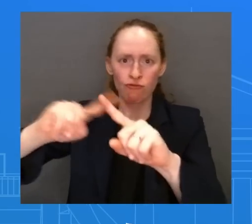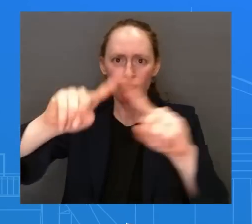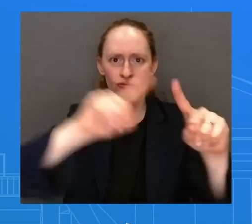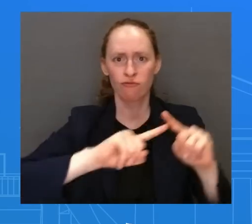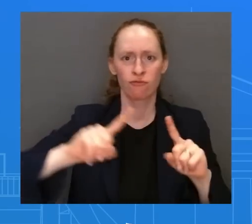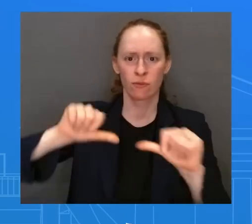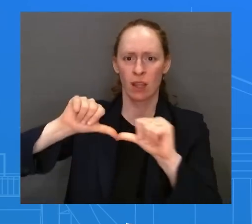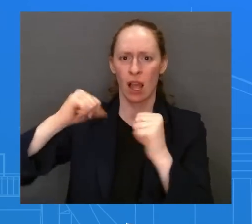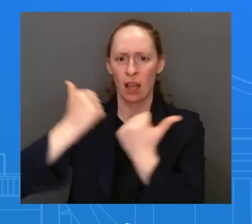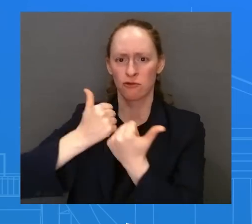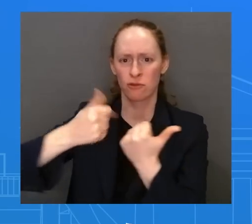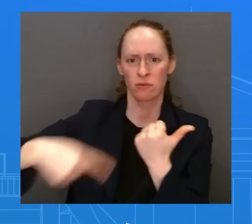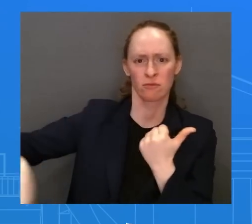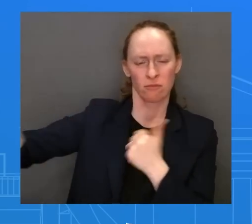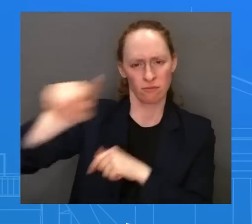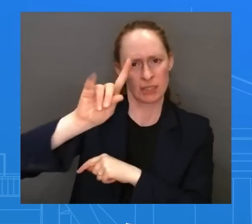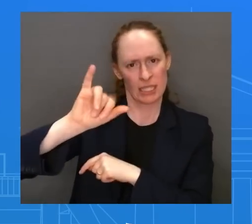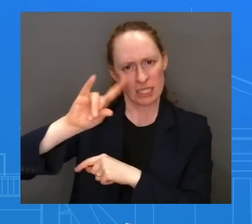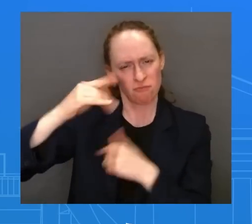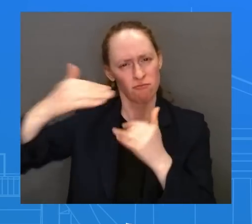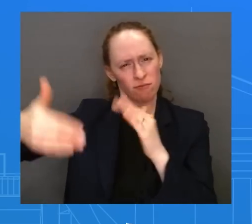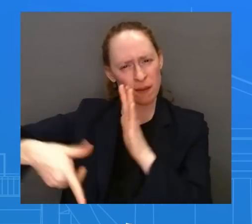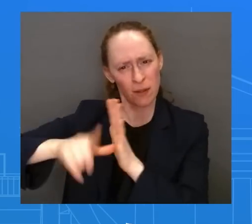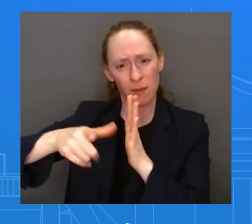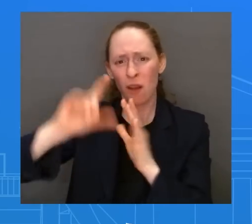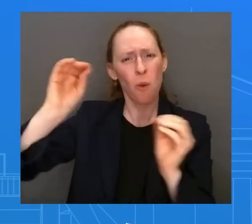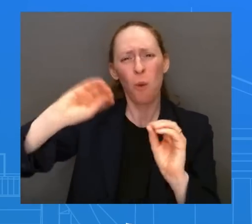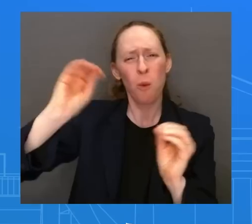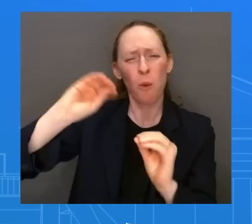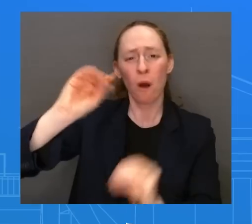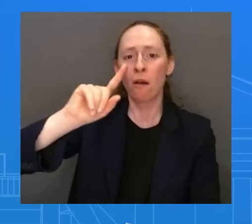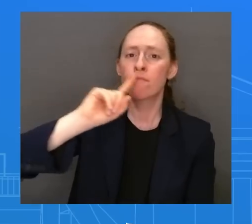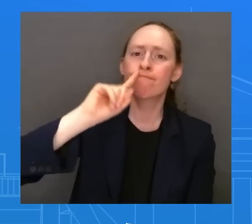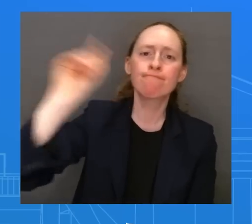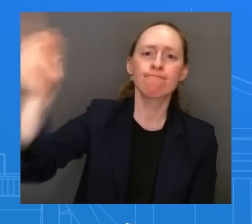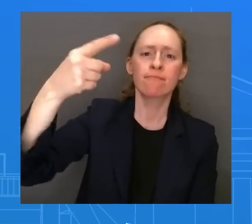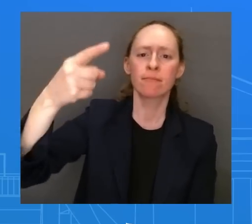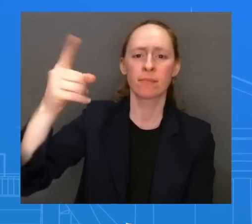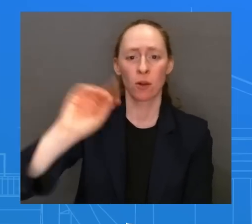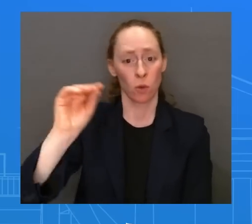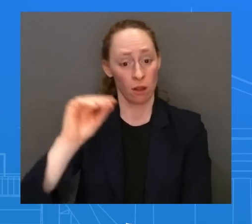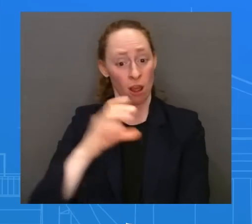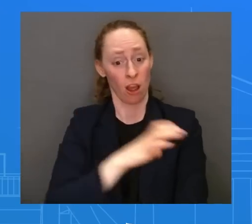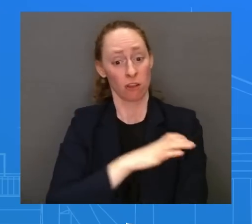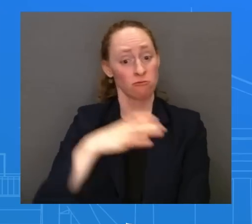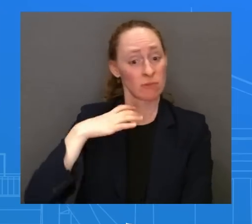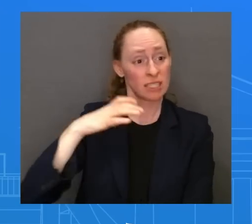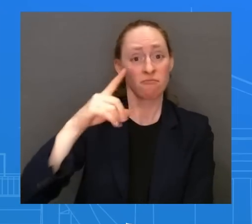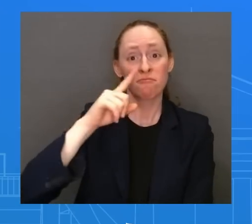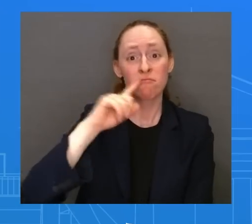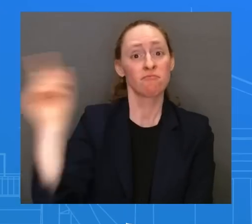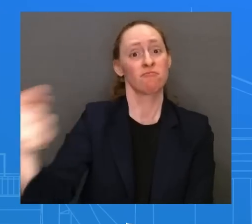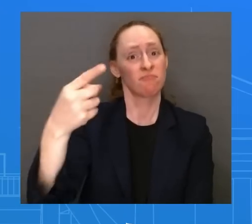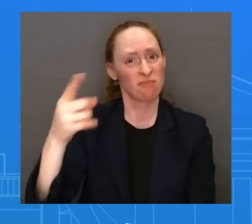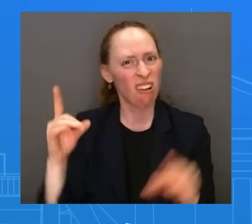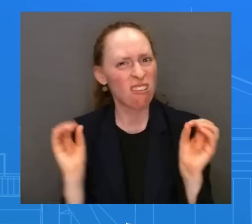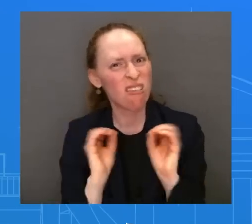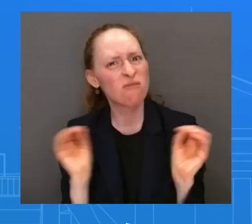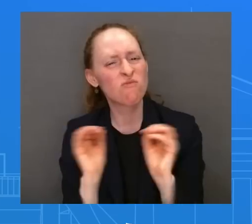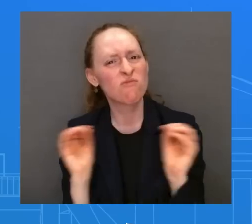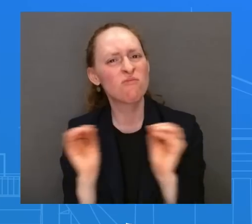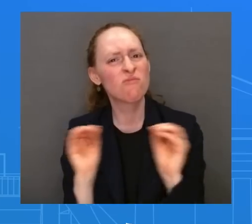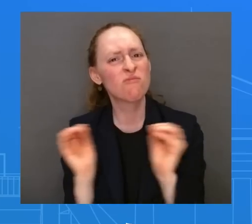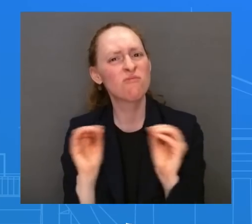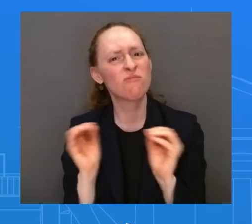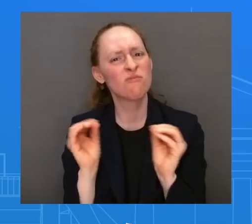legislated by Congress they did that on their own the fact that they did that and that we were now placing it in uh in uh on the hill for Congress